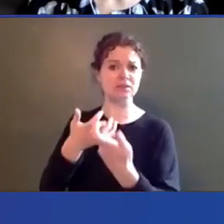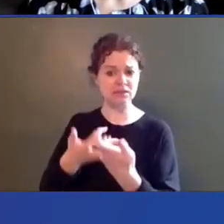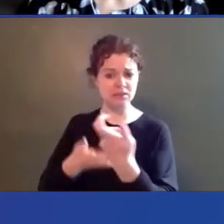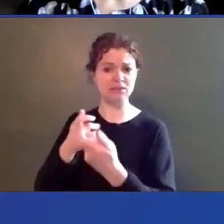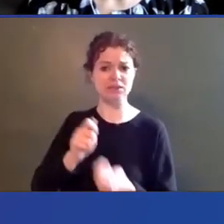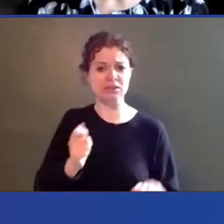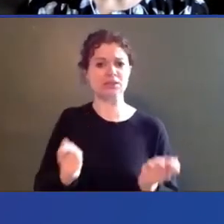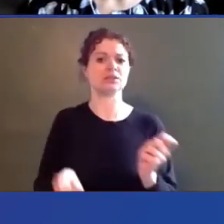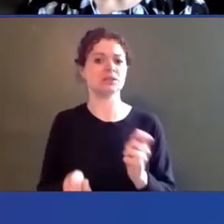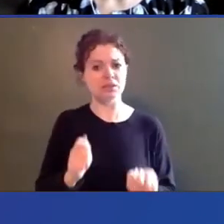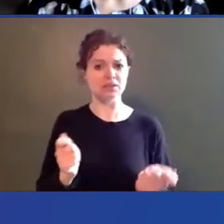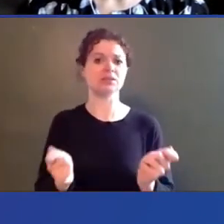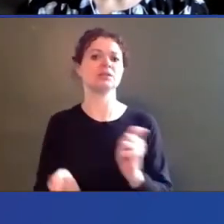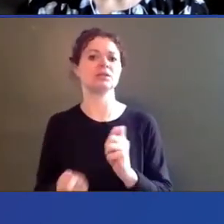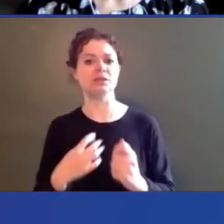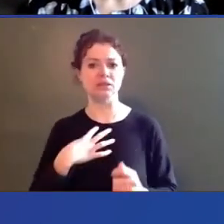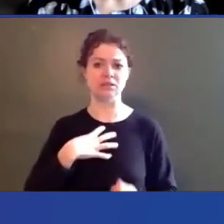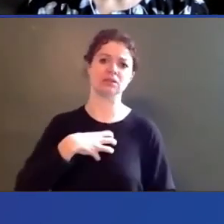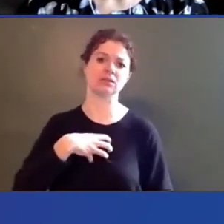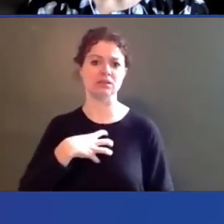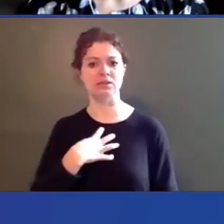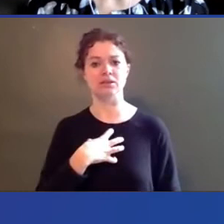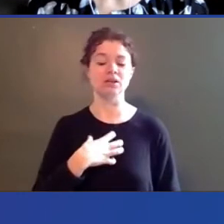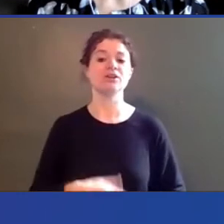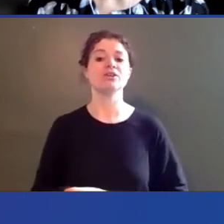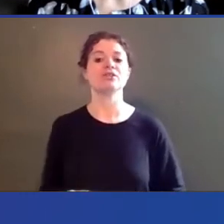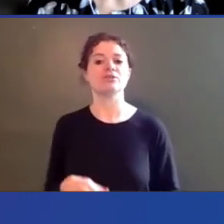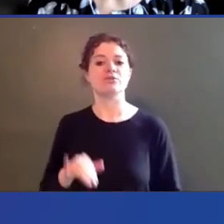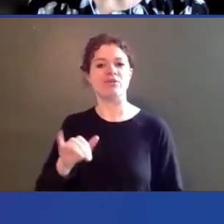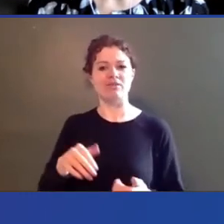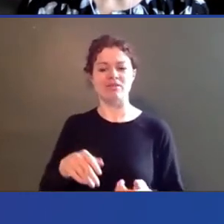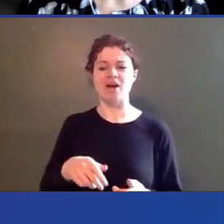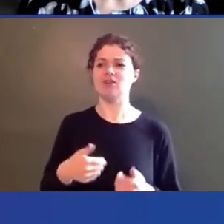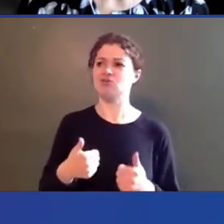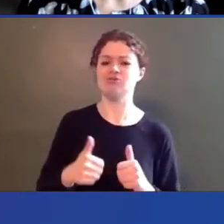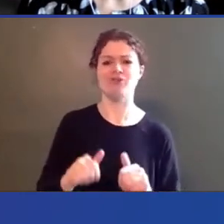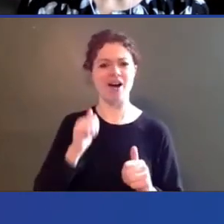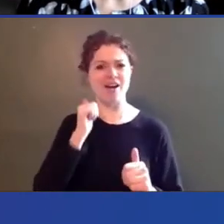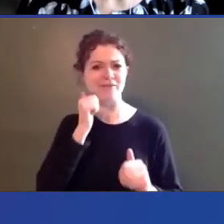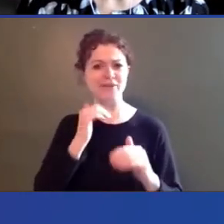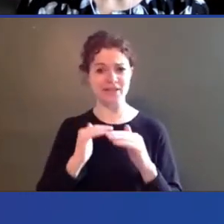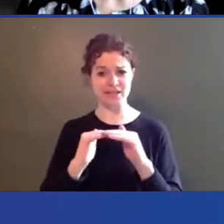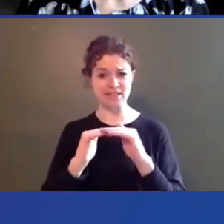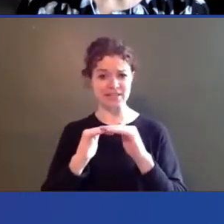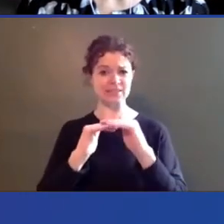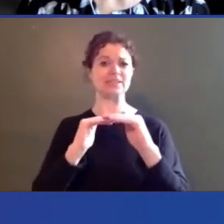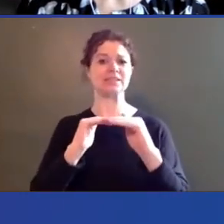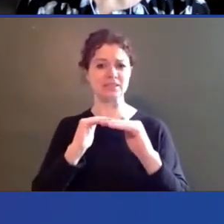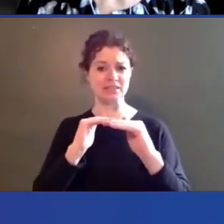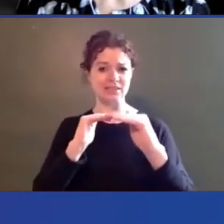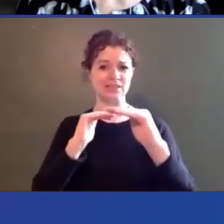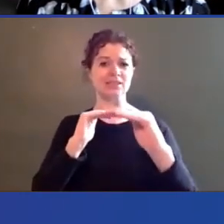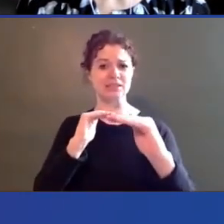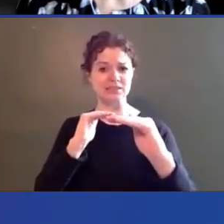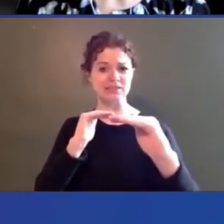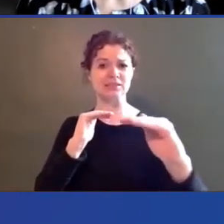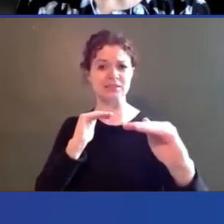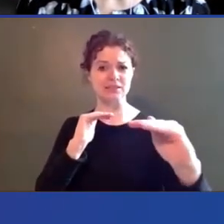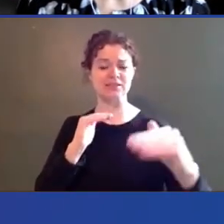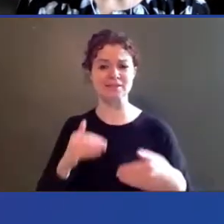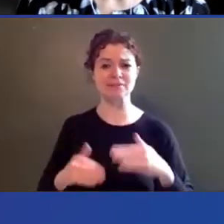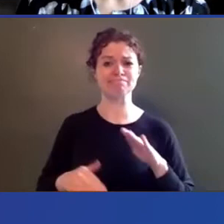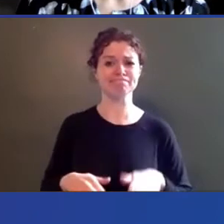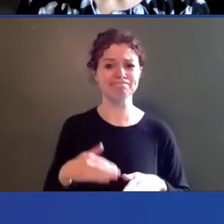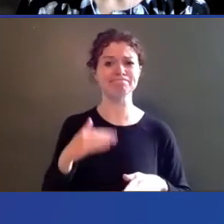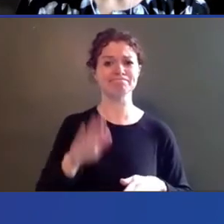we just kept trying to stabilize every step as we went, step by step forward. What for